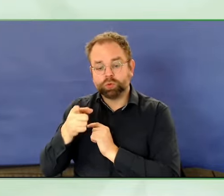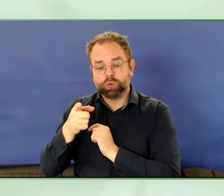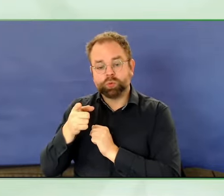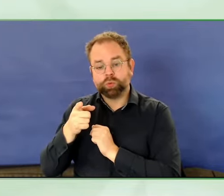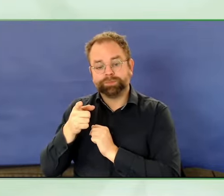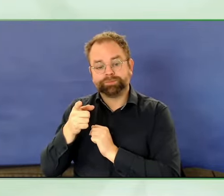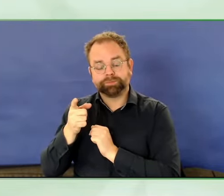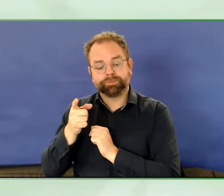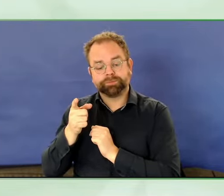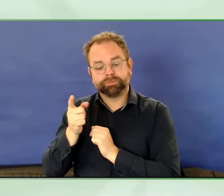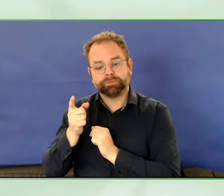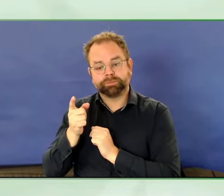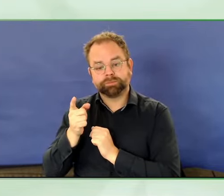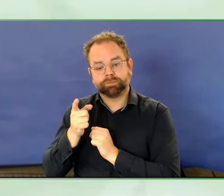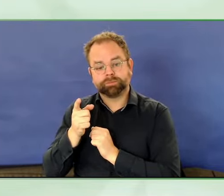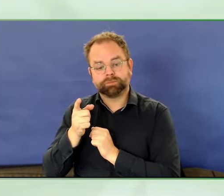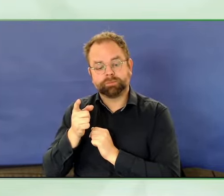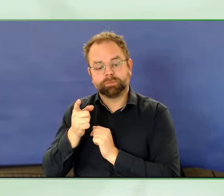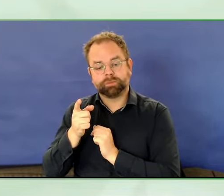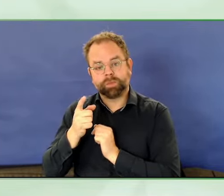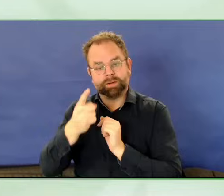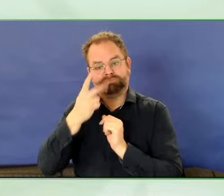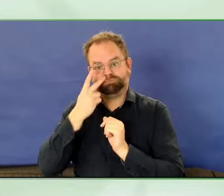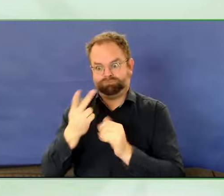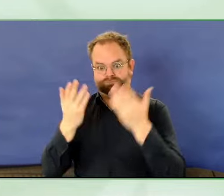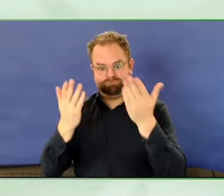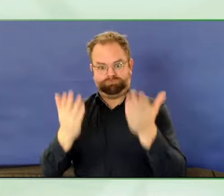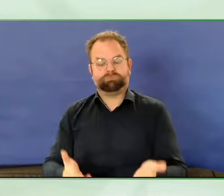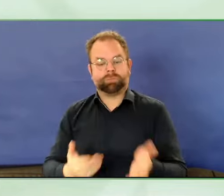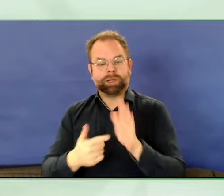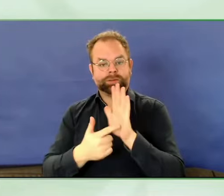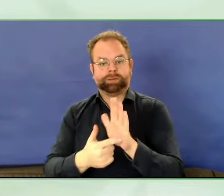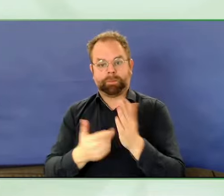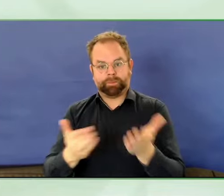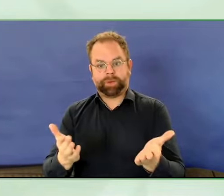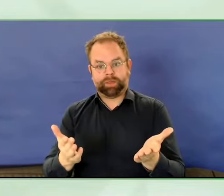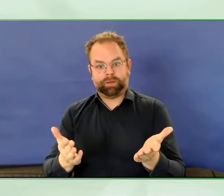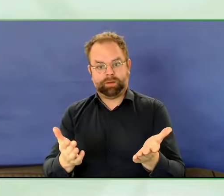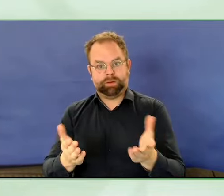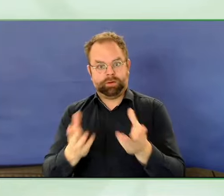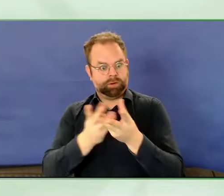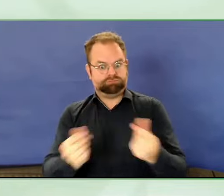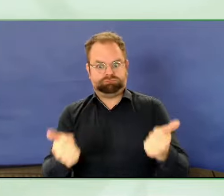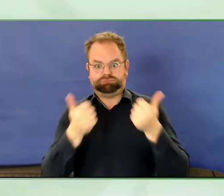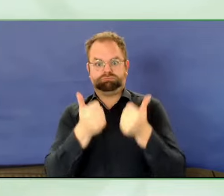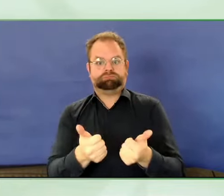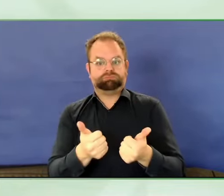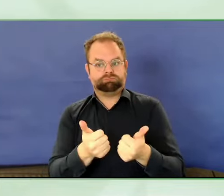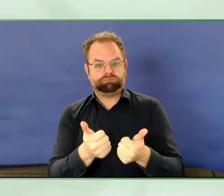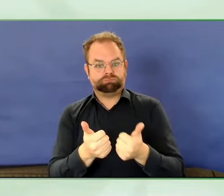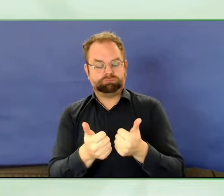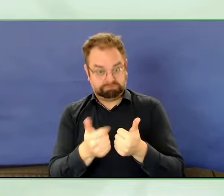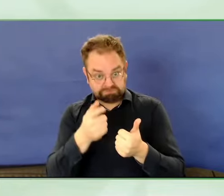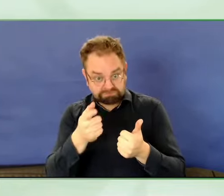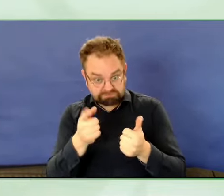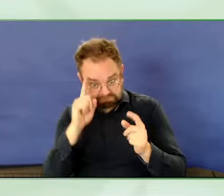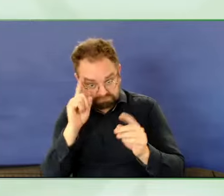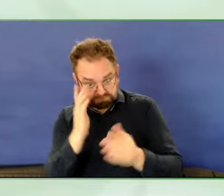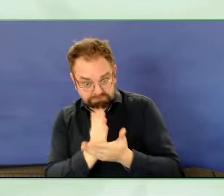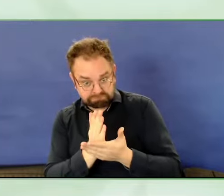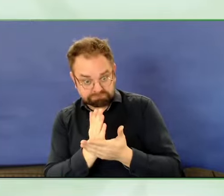provide first-hand information about their unique needs and challenges, while non-disabled advocates can use